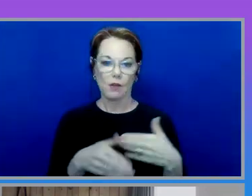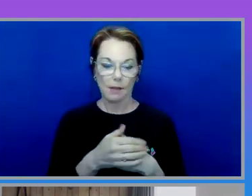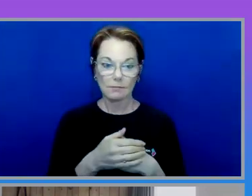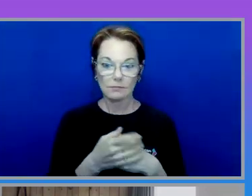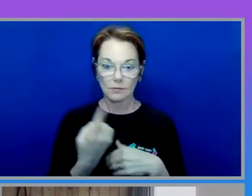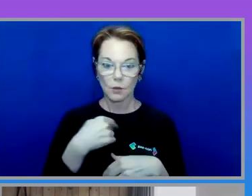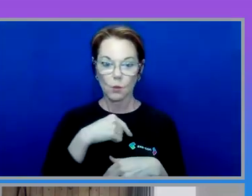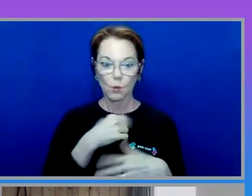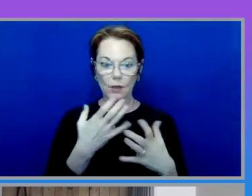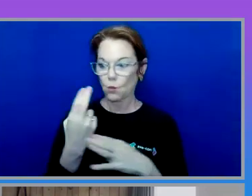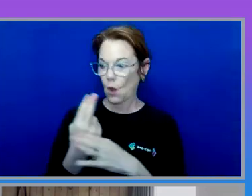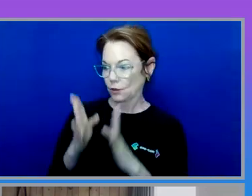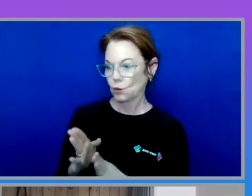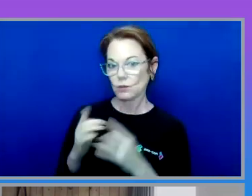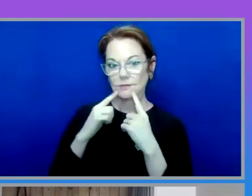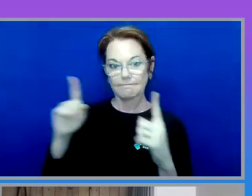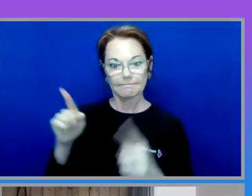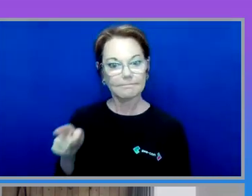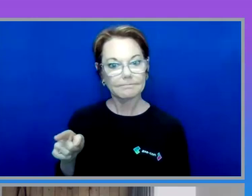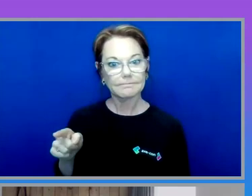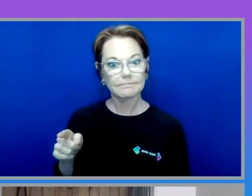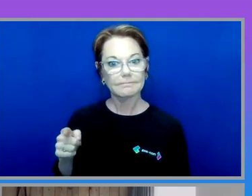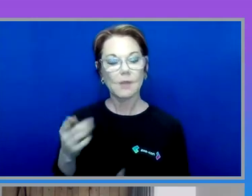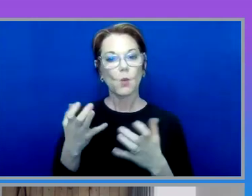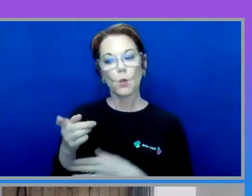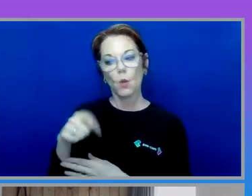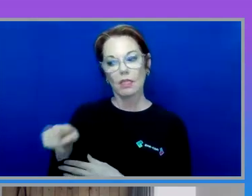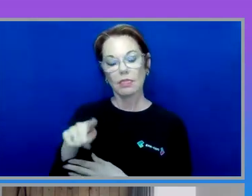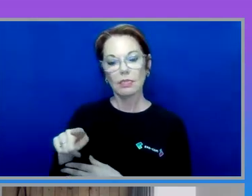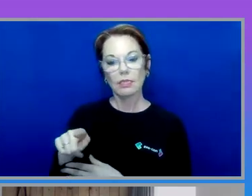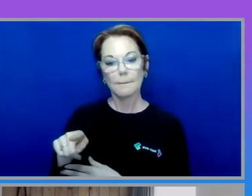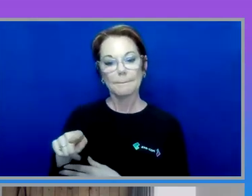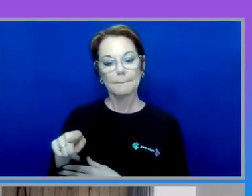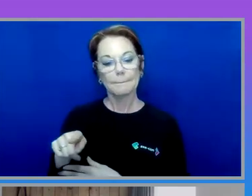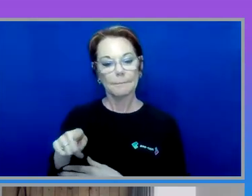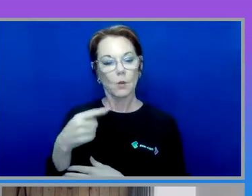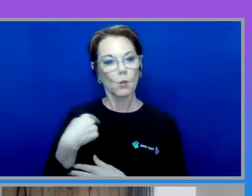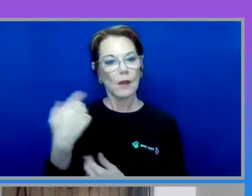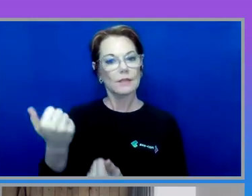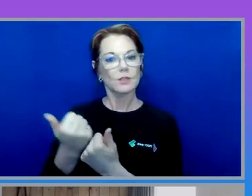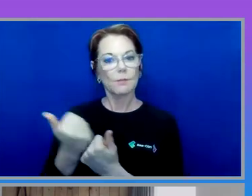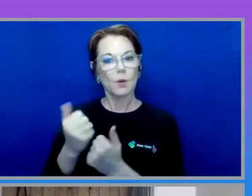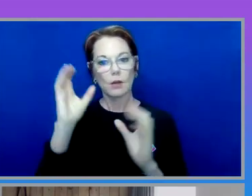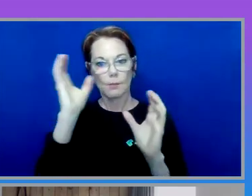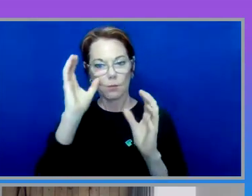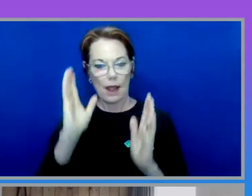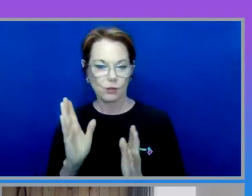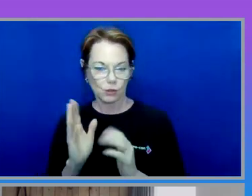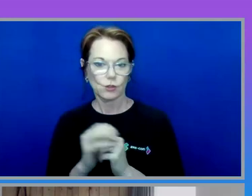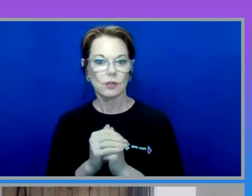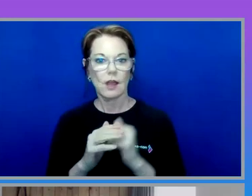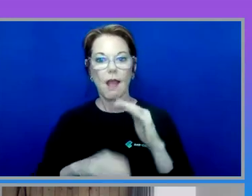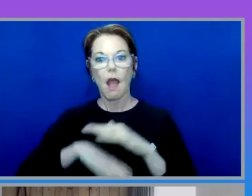want our users to be able to do? We want them to be able to, we want to support browser zoom up